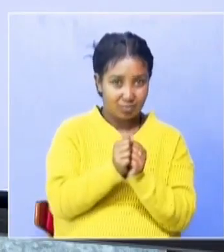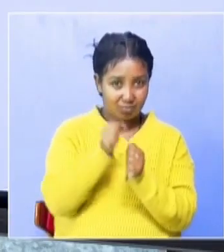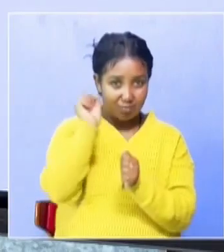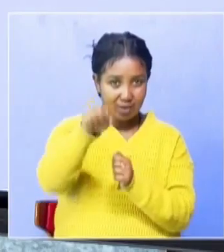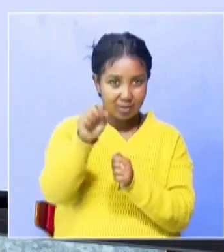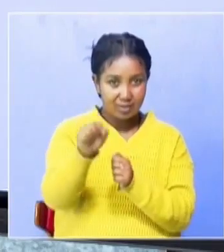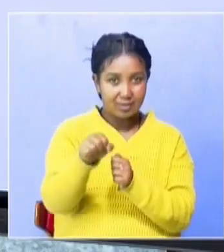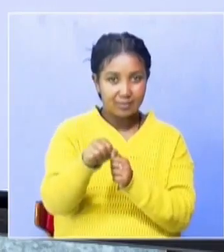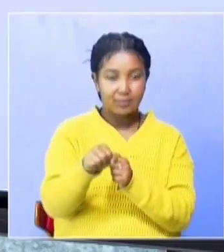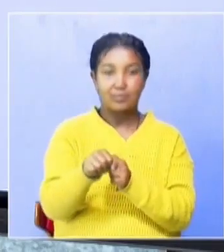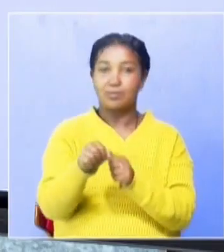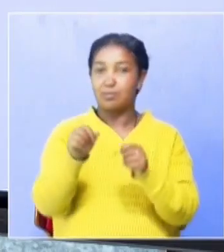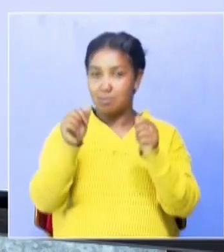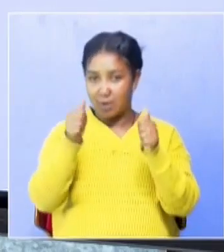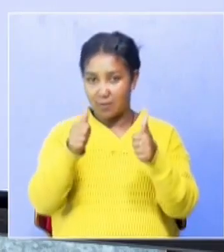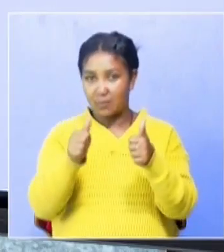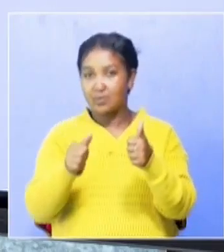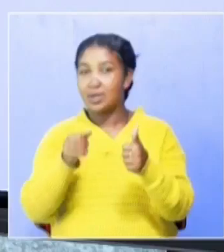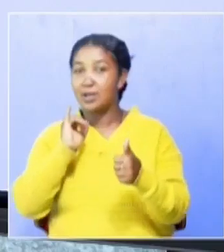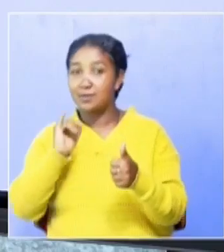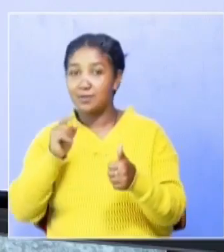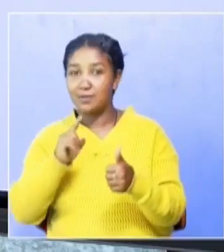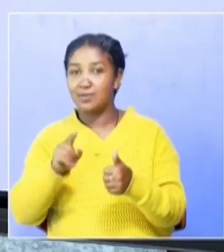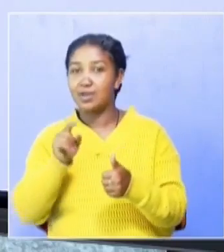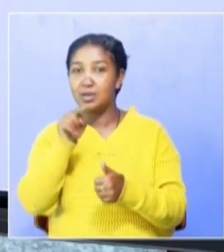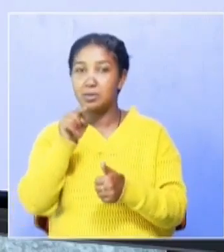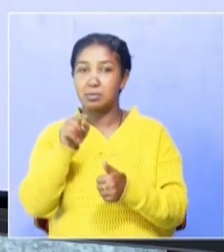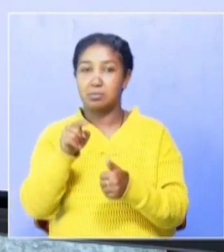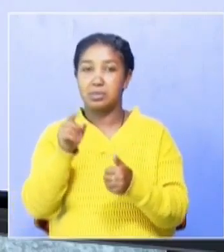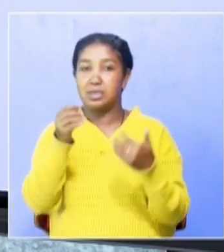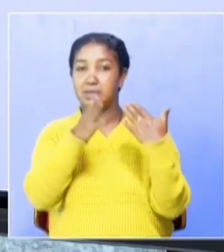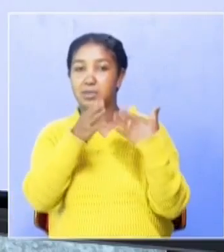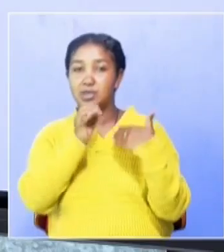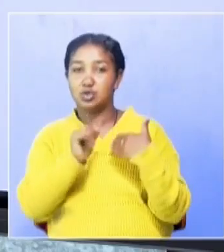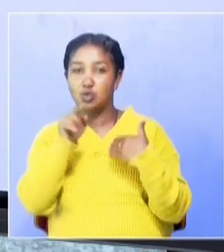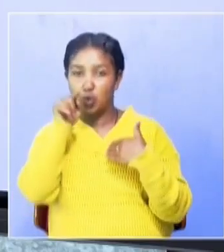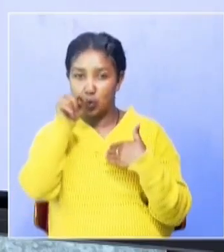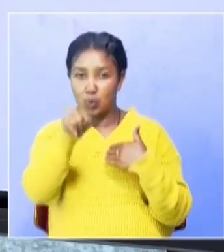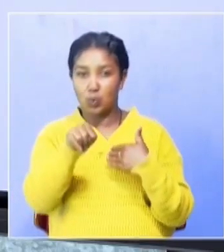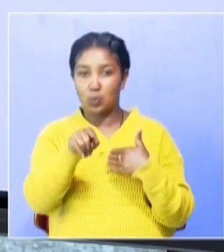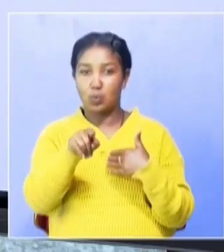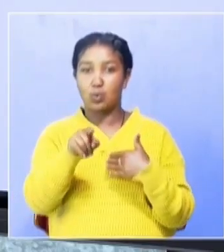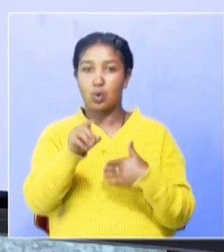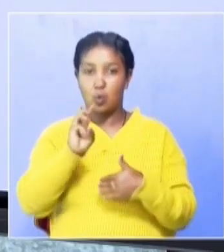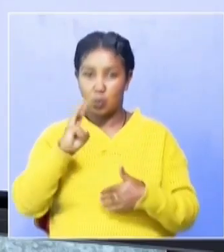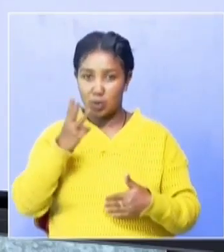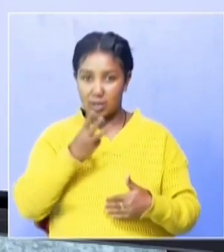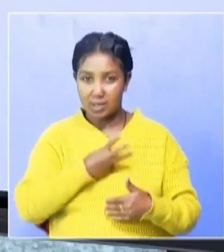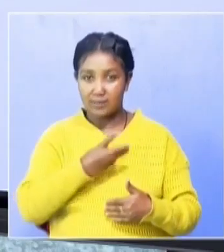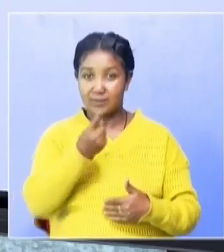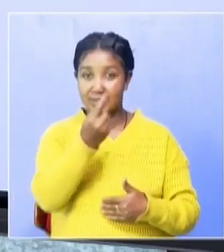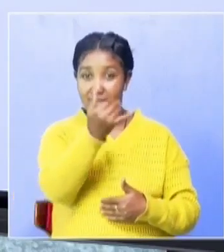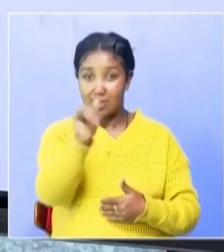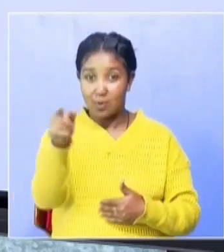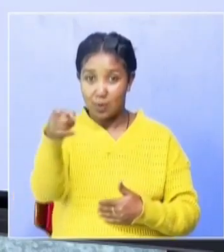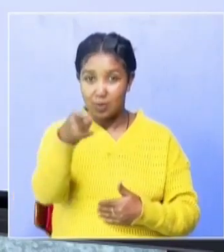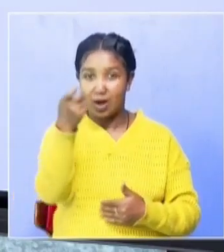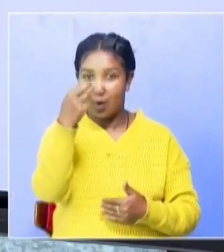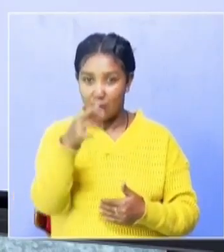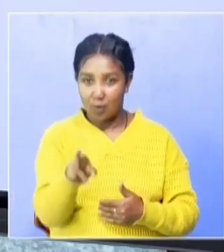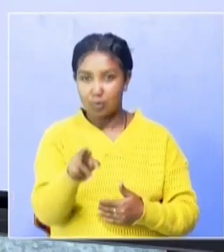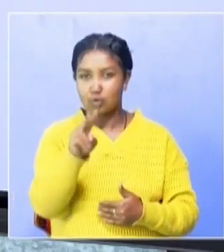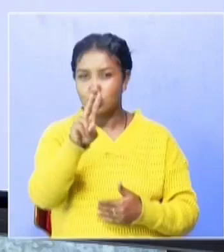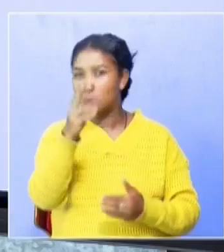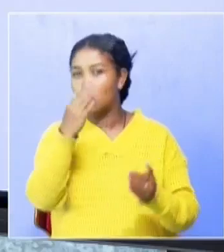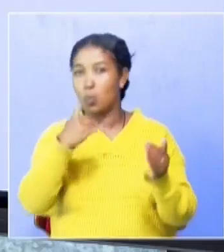right? Bravo. If you, maybe the subject is you, we, and they, or two